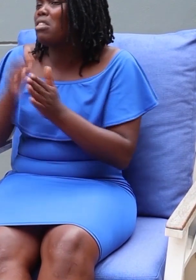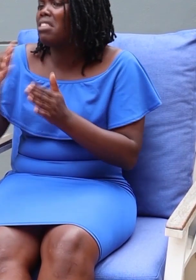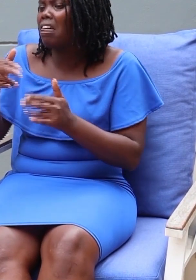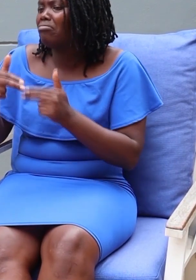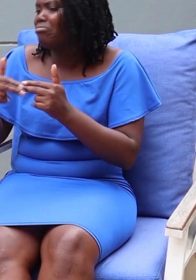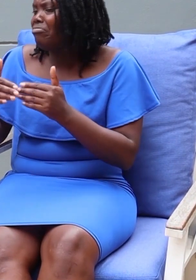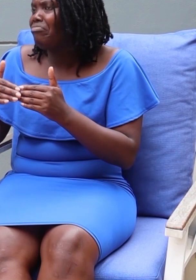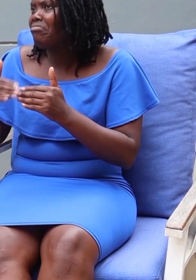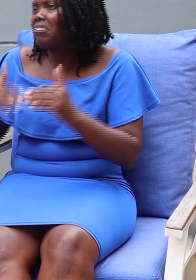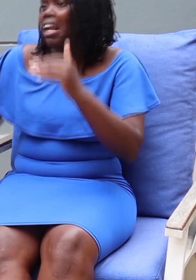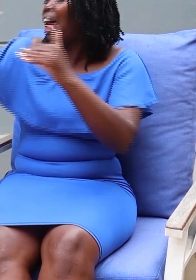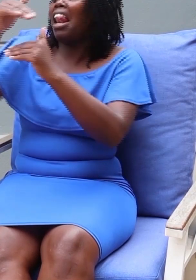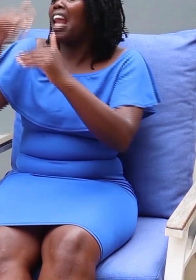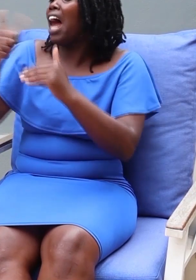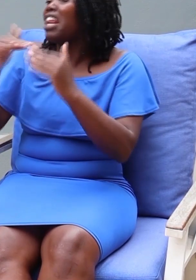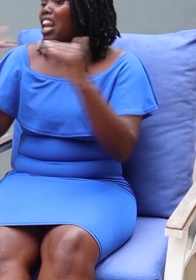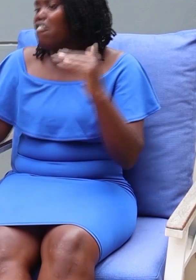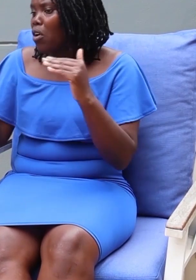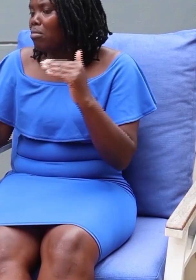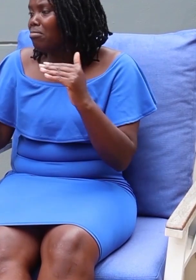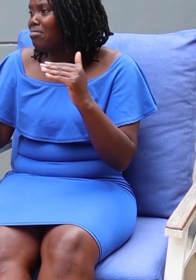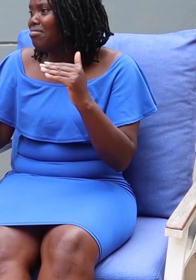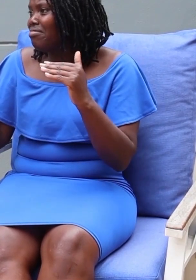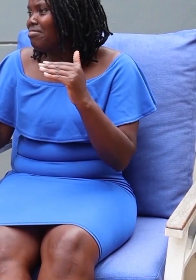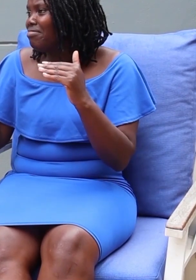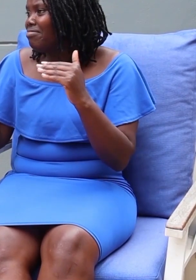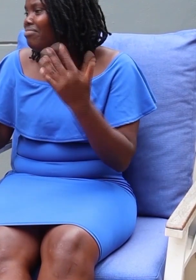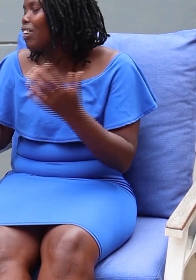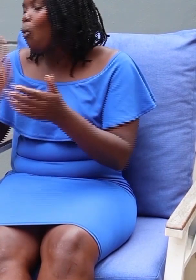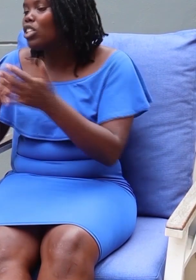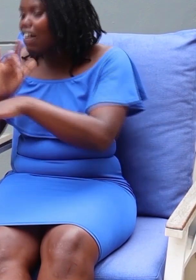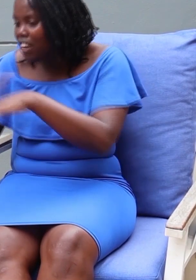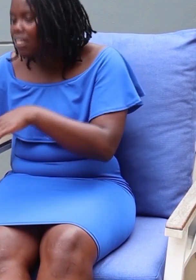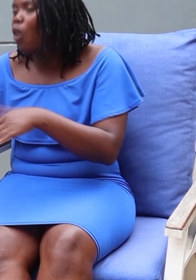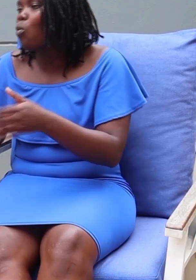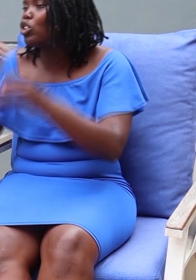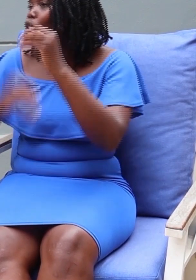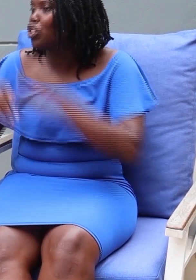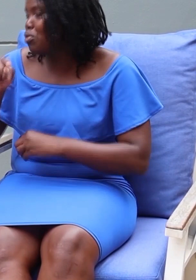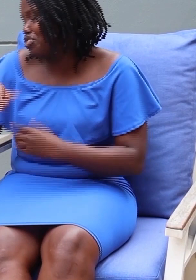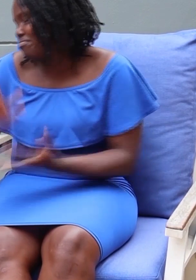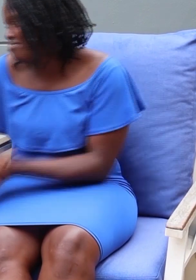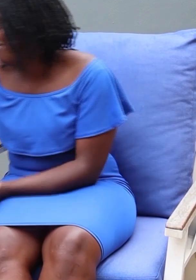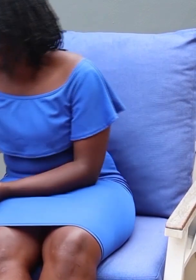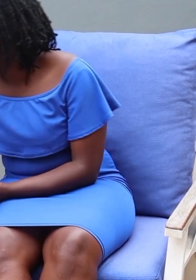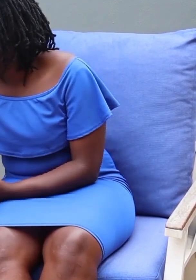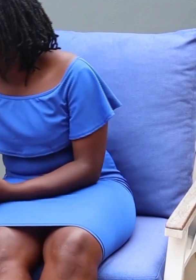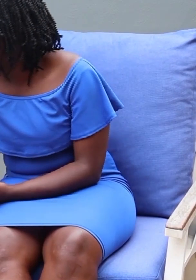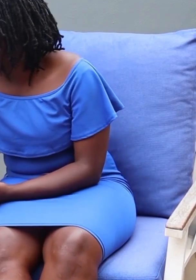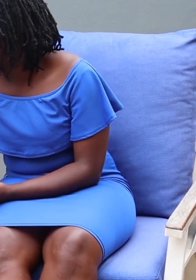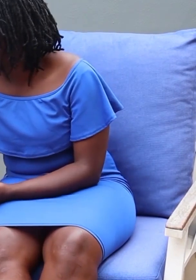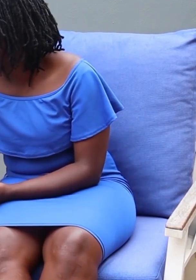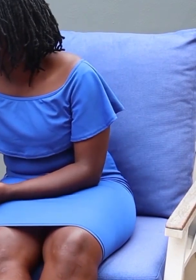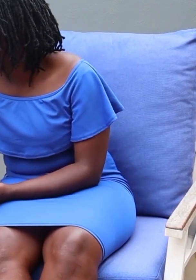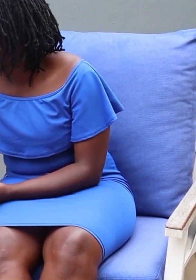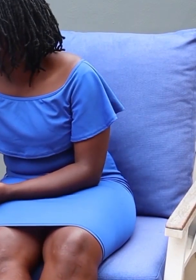there are resources limiting them to continue with school? So what is affecting it, or what is contributing to them